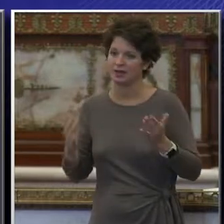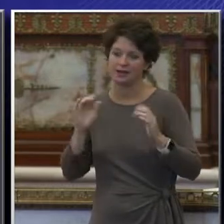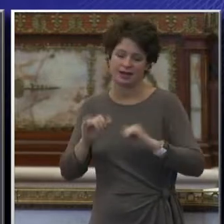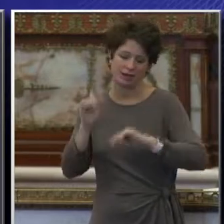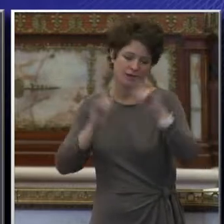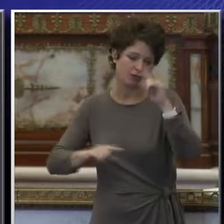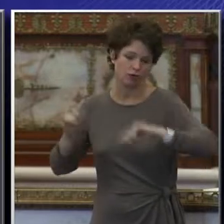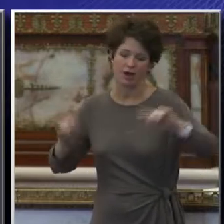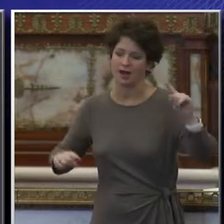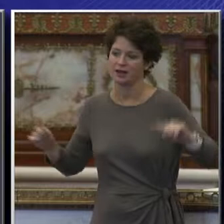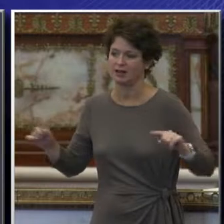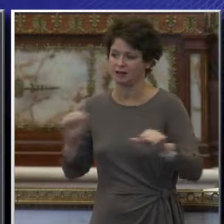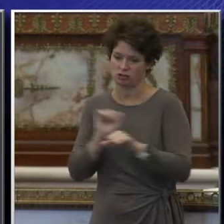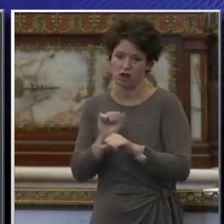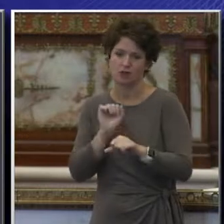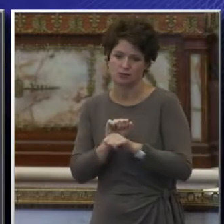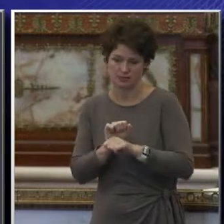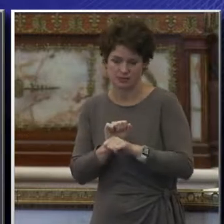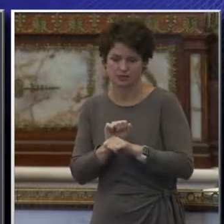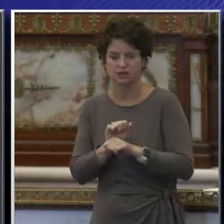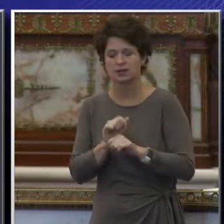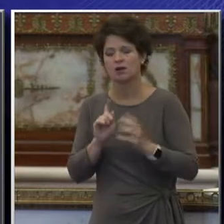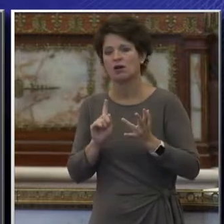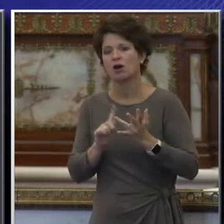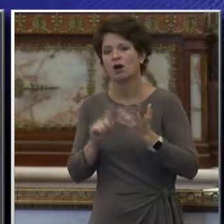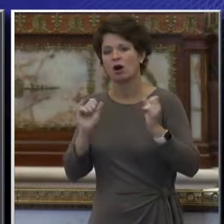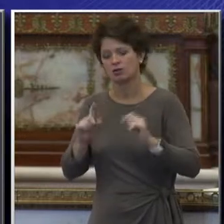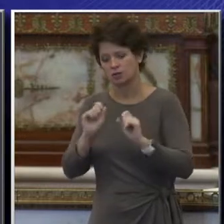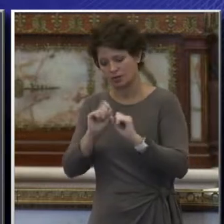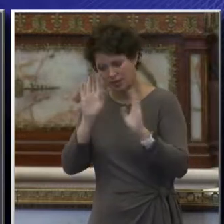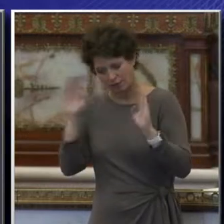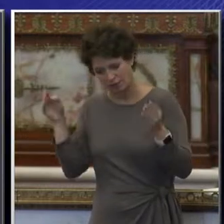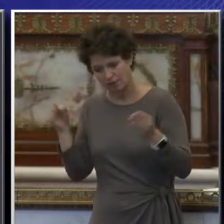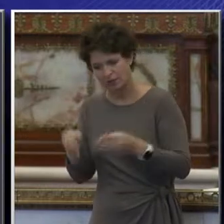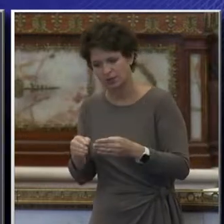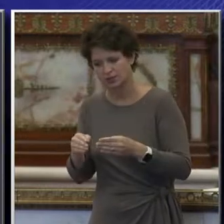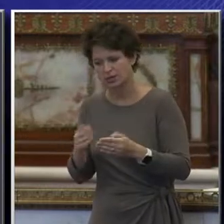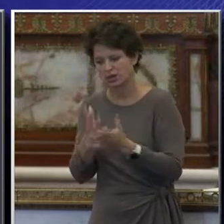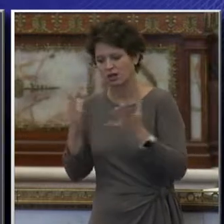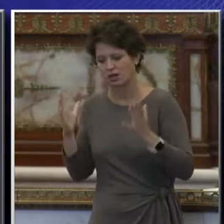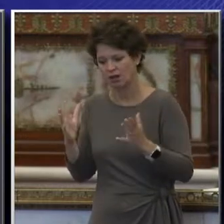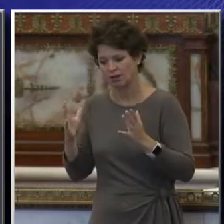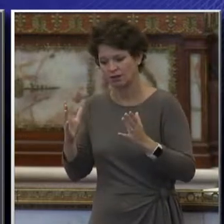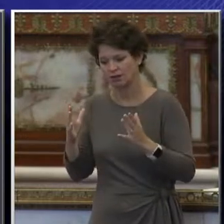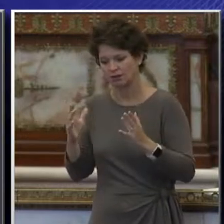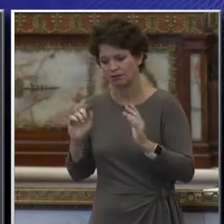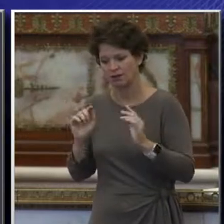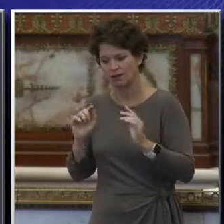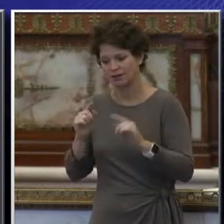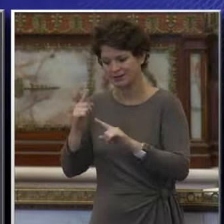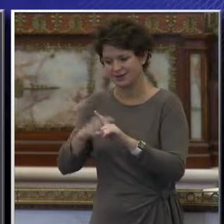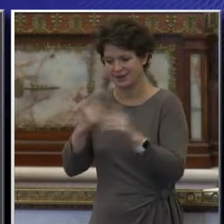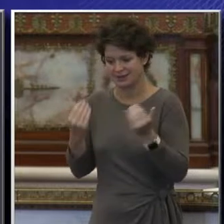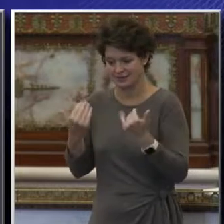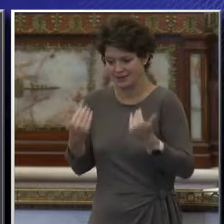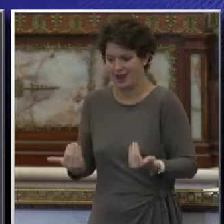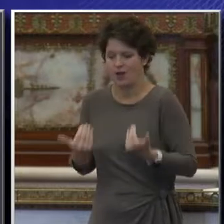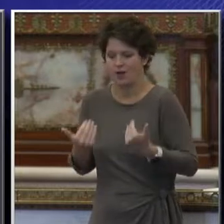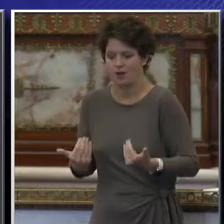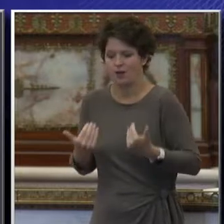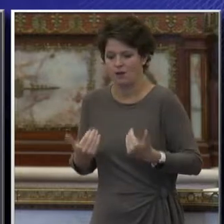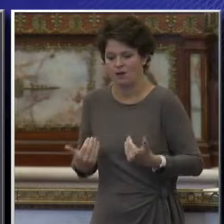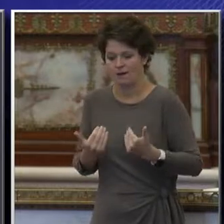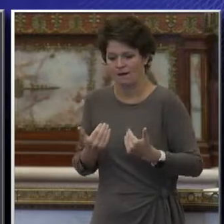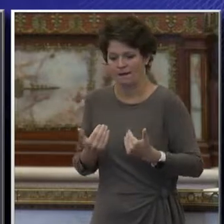wide range of jobs. It could also be focused on a lot of our tenants now that have